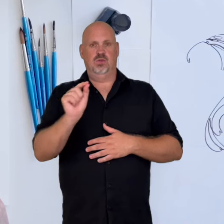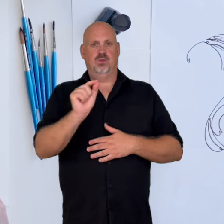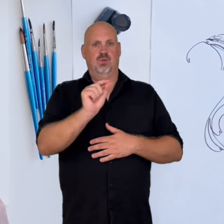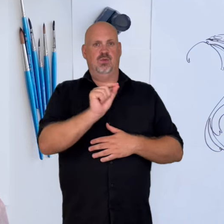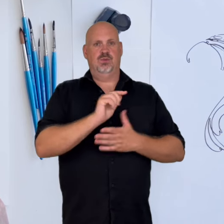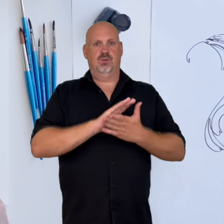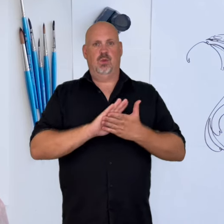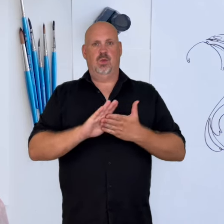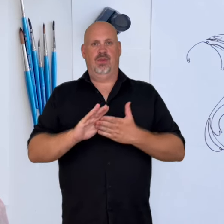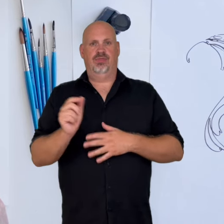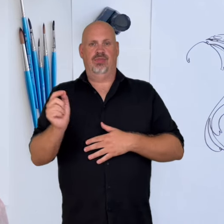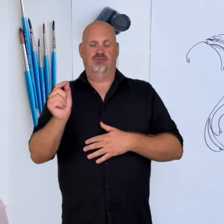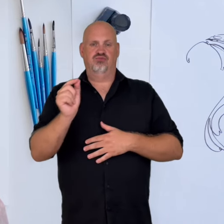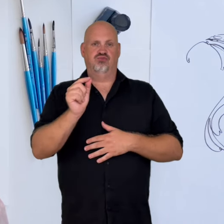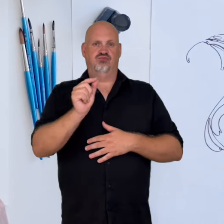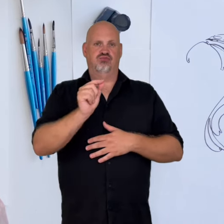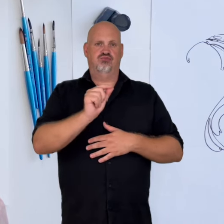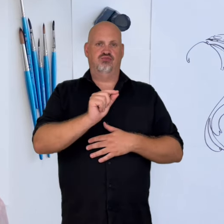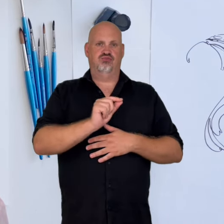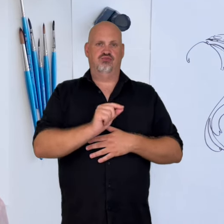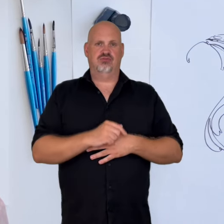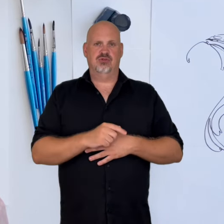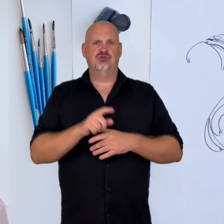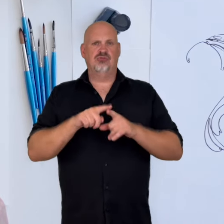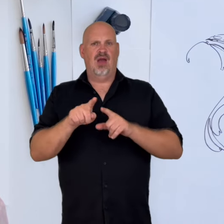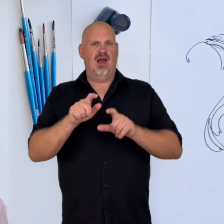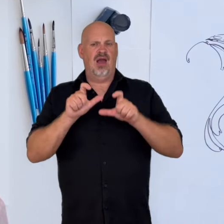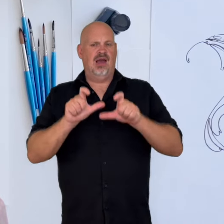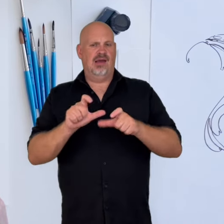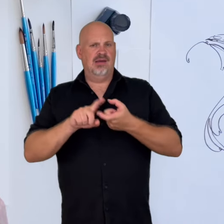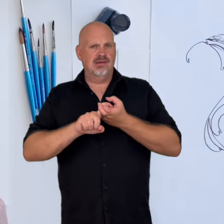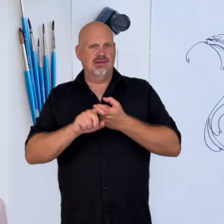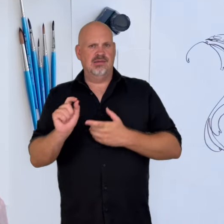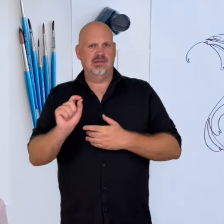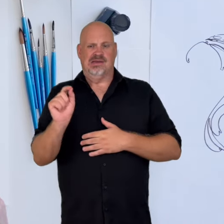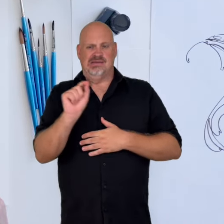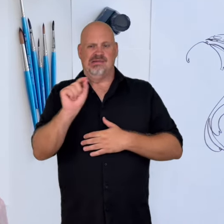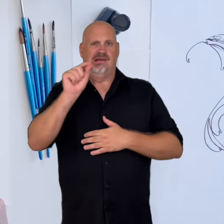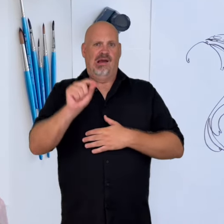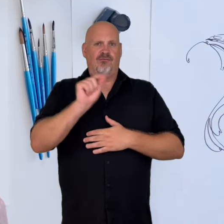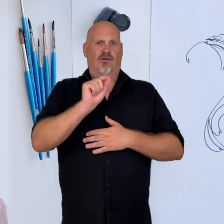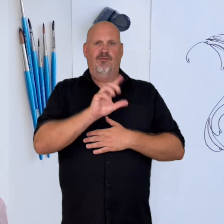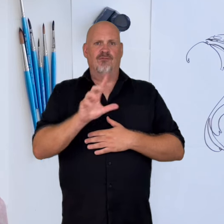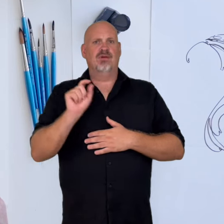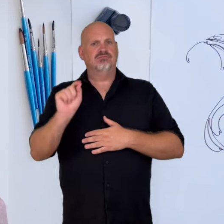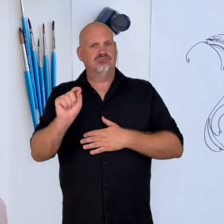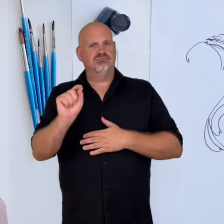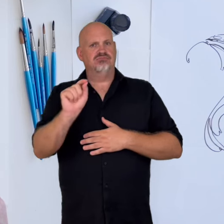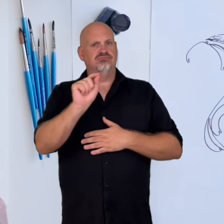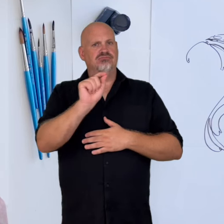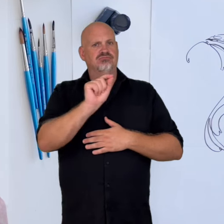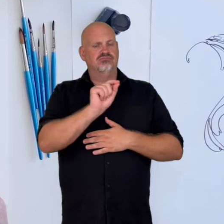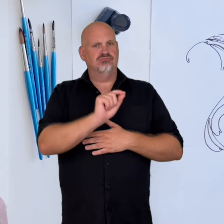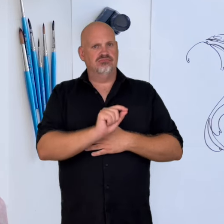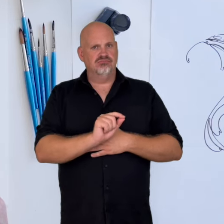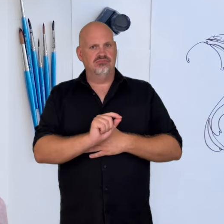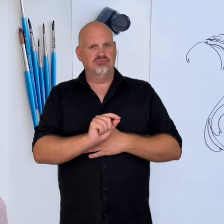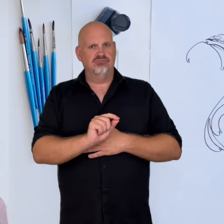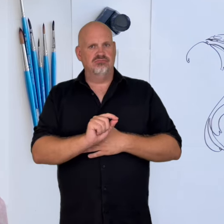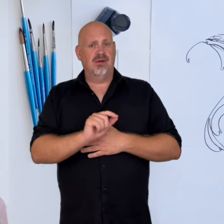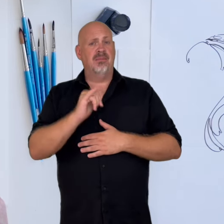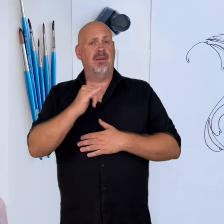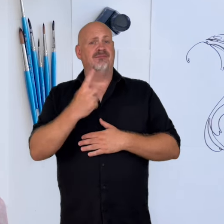about your line. Try to keep your pencil on the